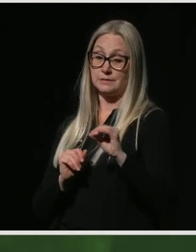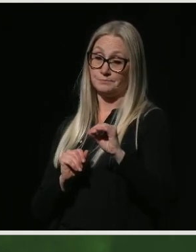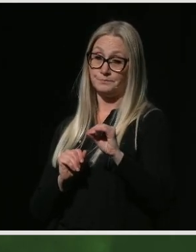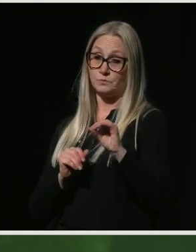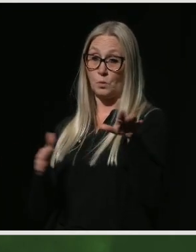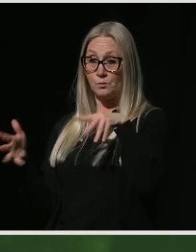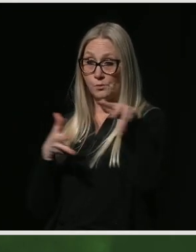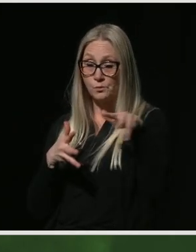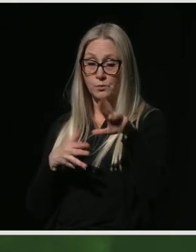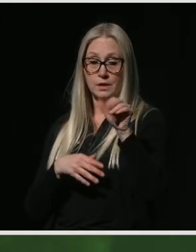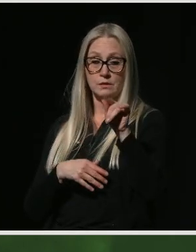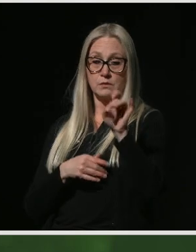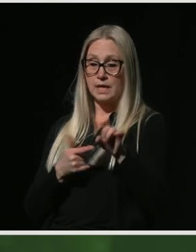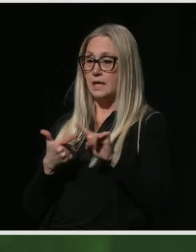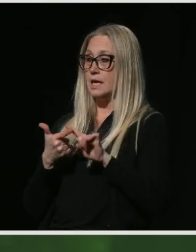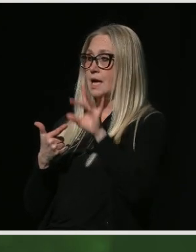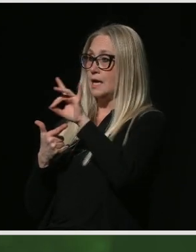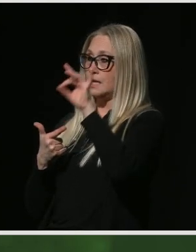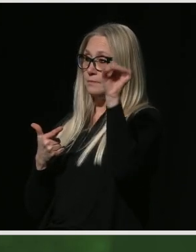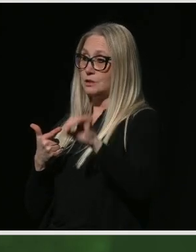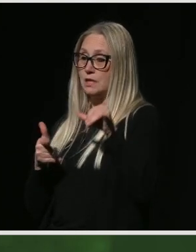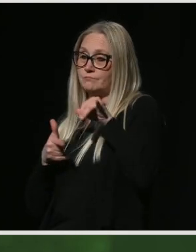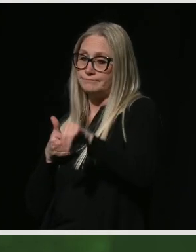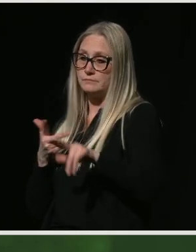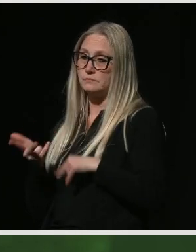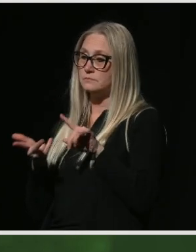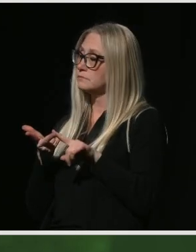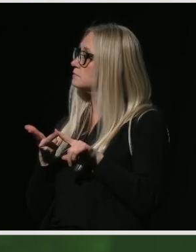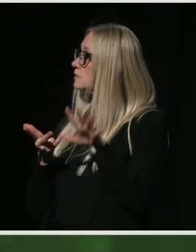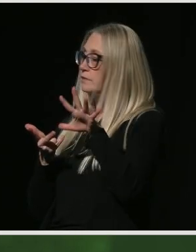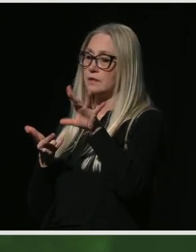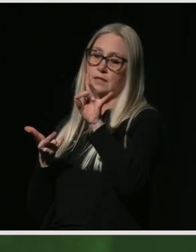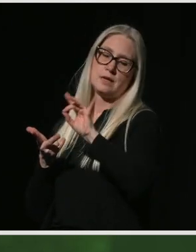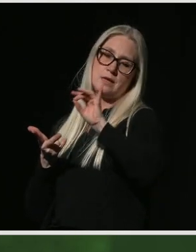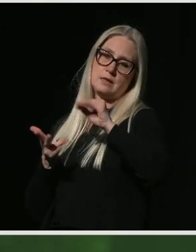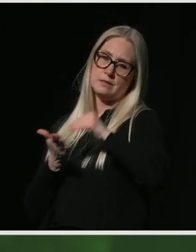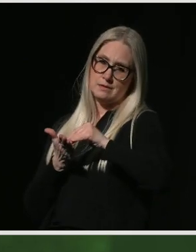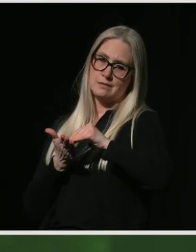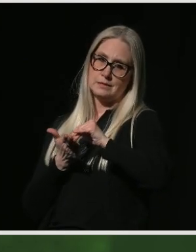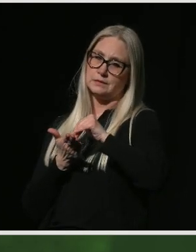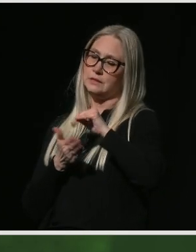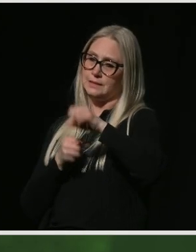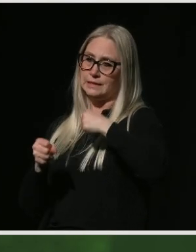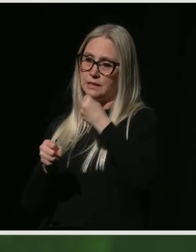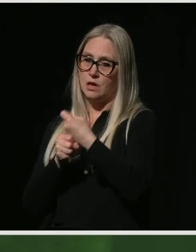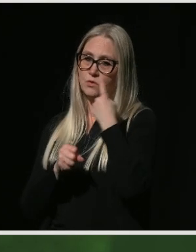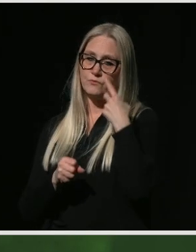88% retention, and about $15,000 a year from a hardware lease and software subscription.